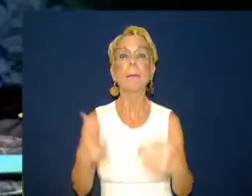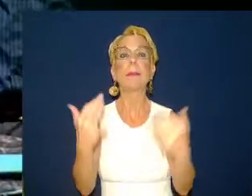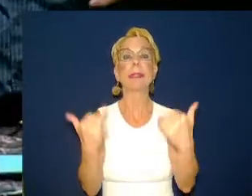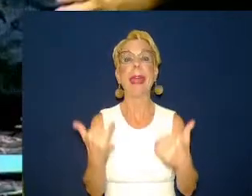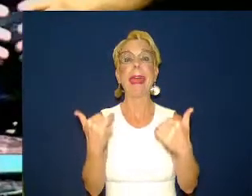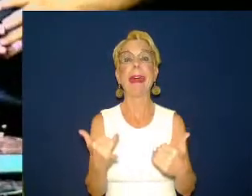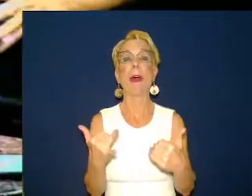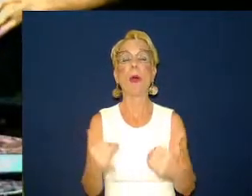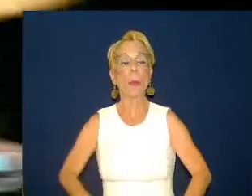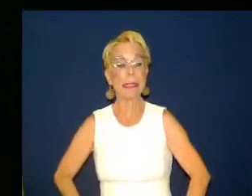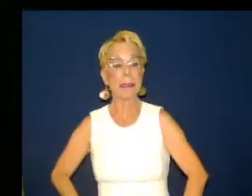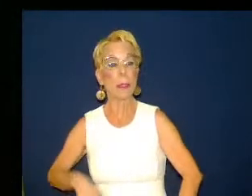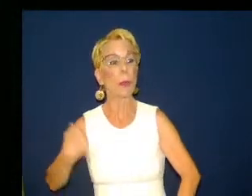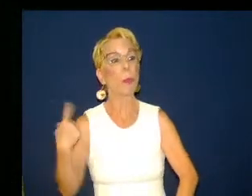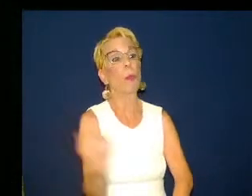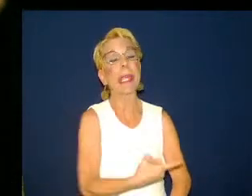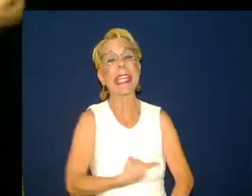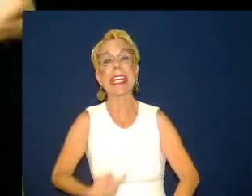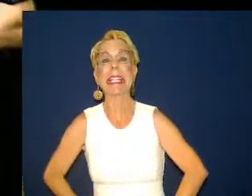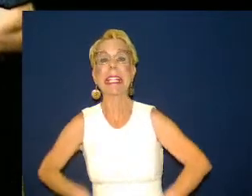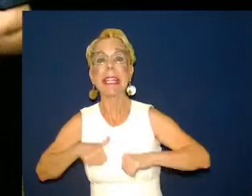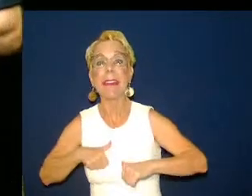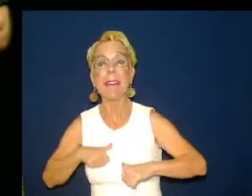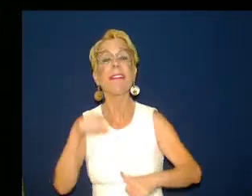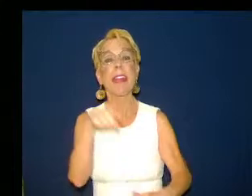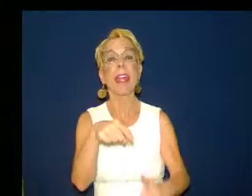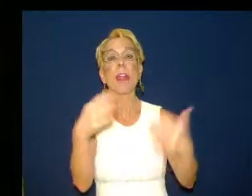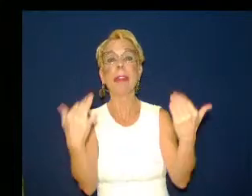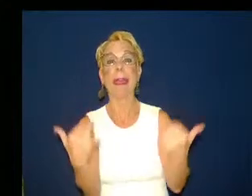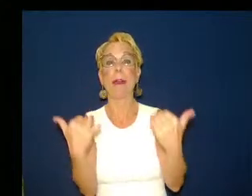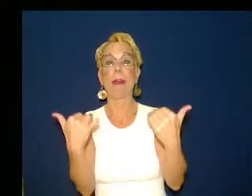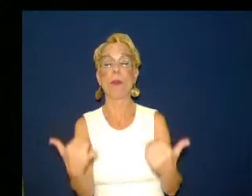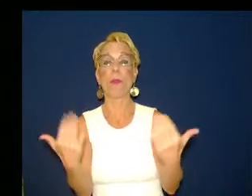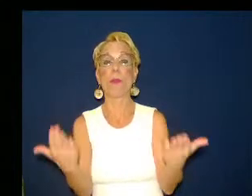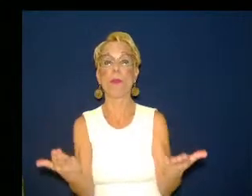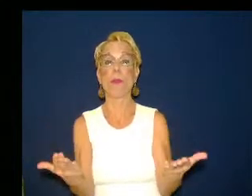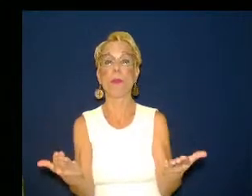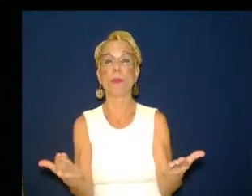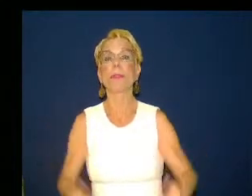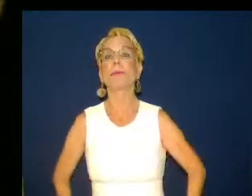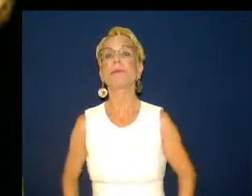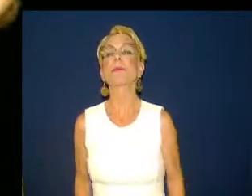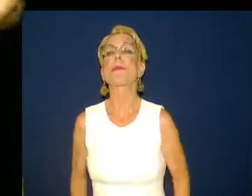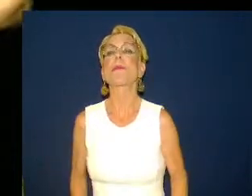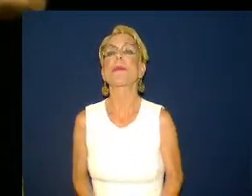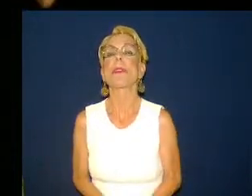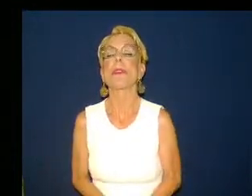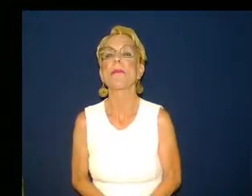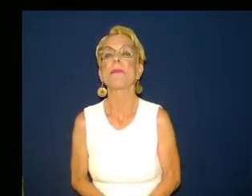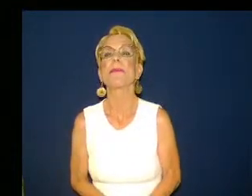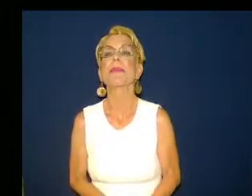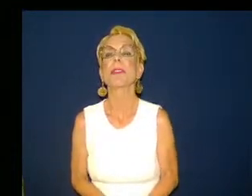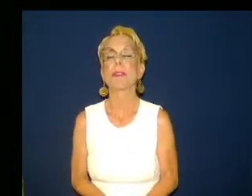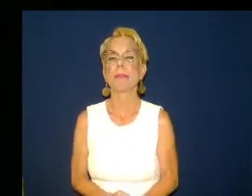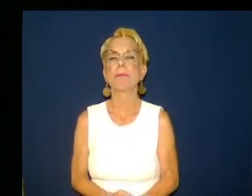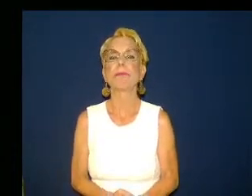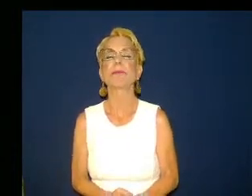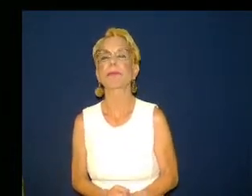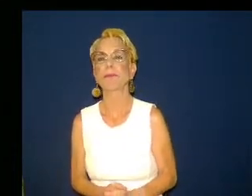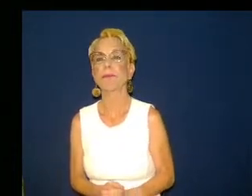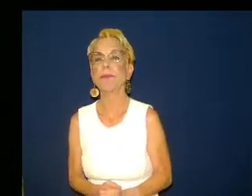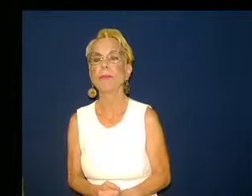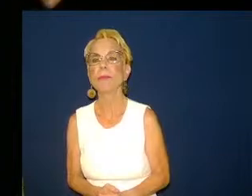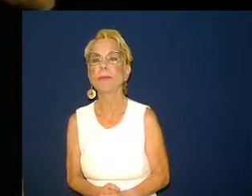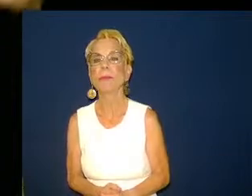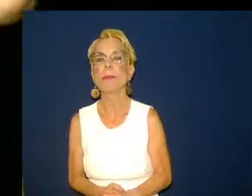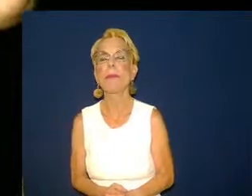it, you live in it. And I think we all feel the pressure of that. But when we come to this church in Revelation chapter 3, verse 7,